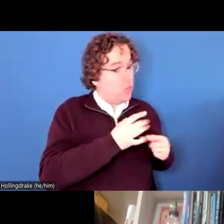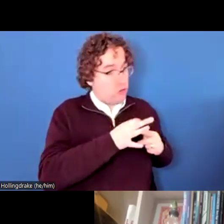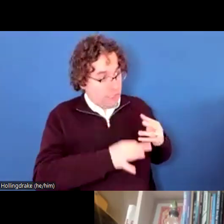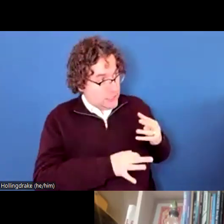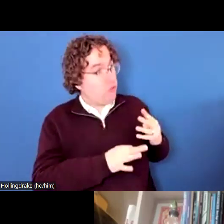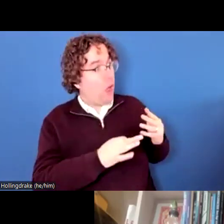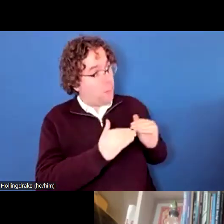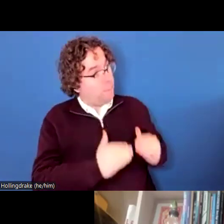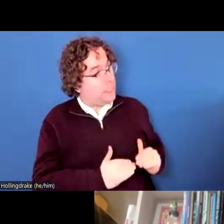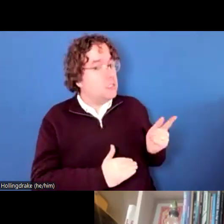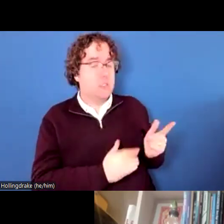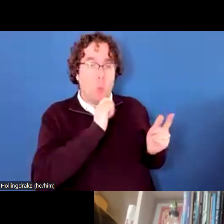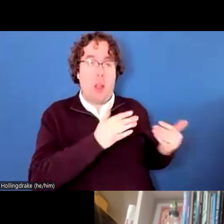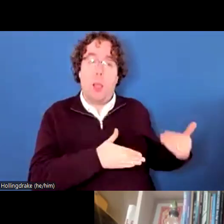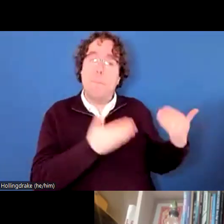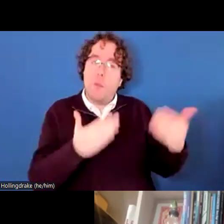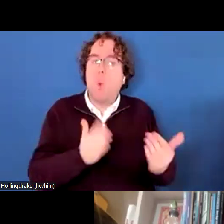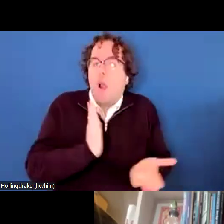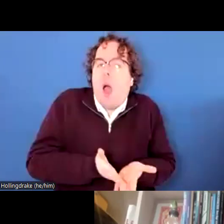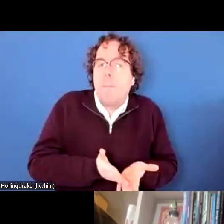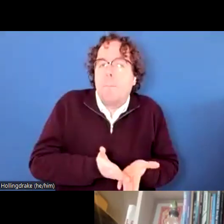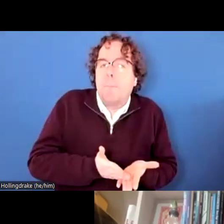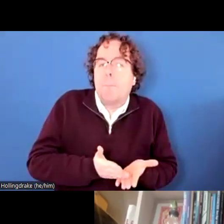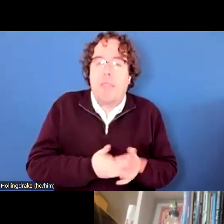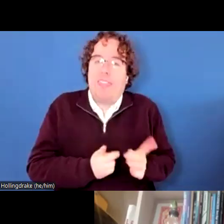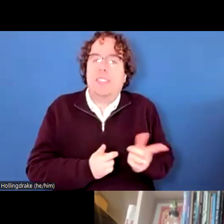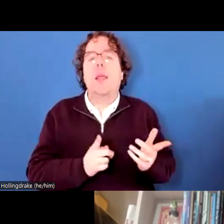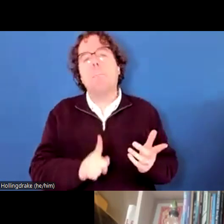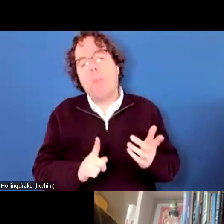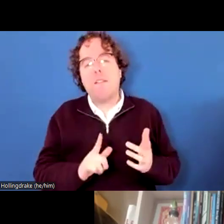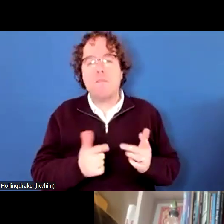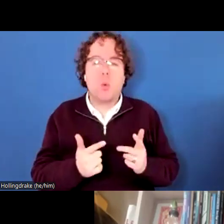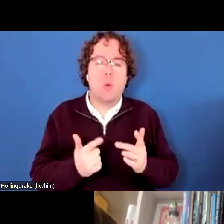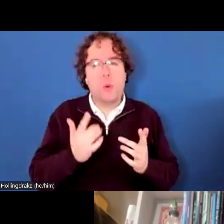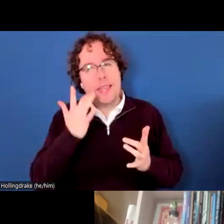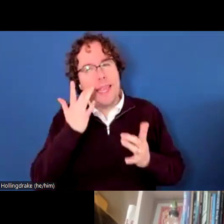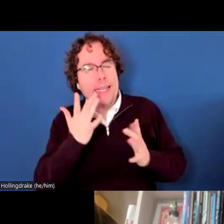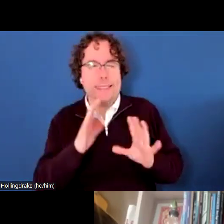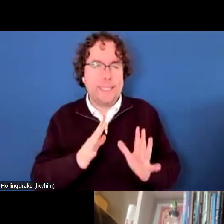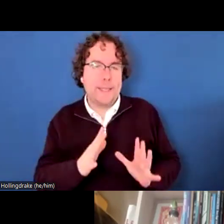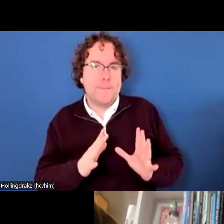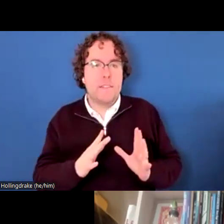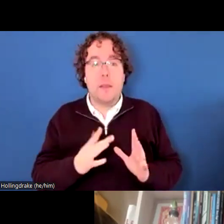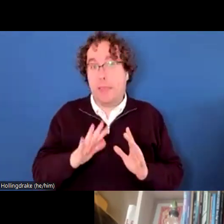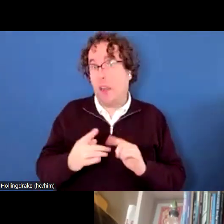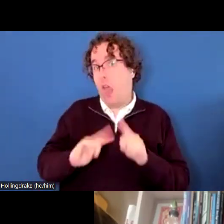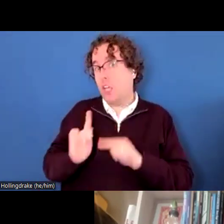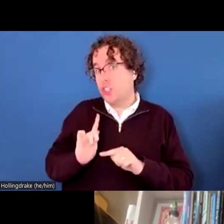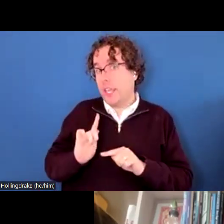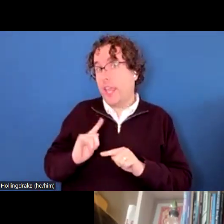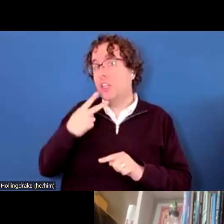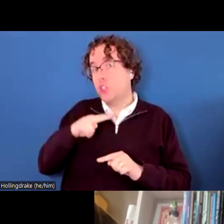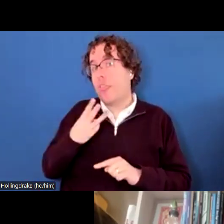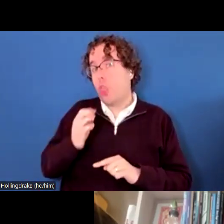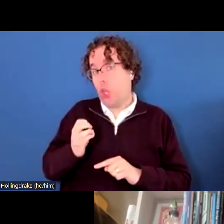are the caliber that we want to put forward. But as an indicative, last year we had 230 for stage 1,